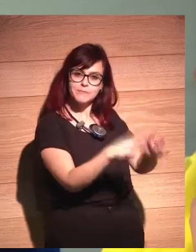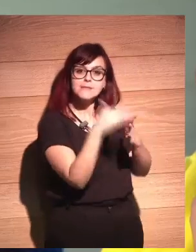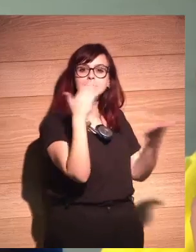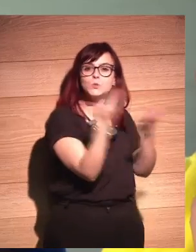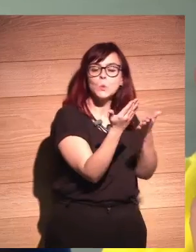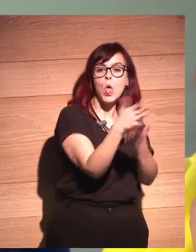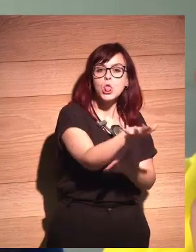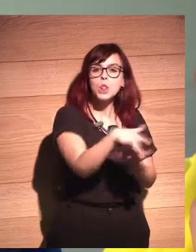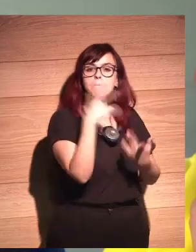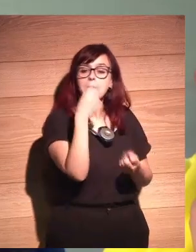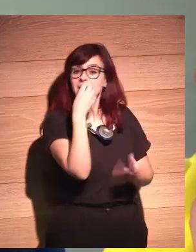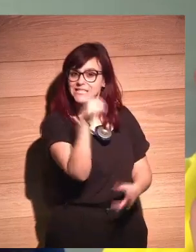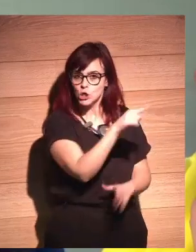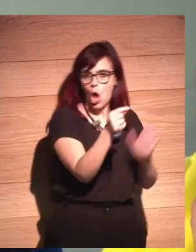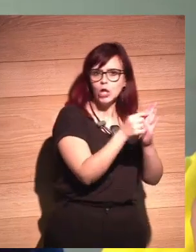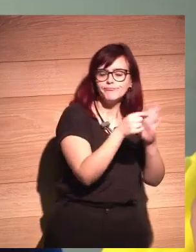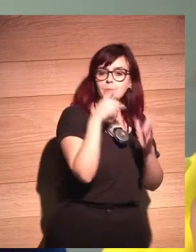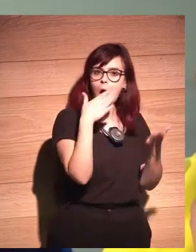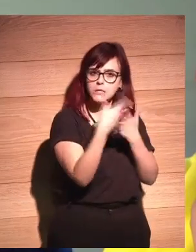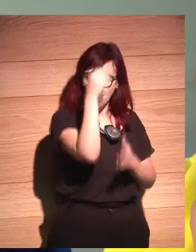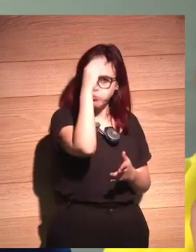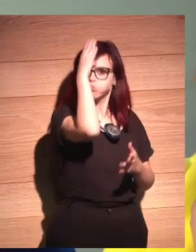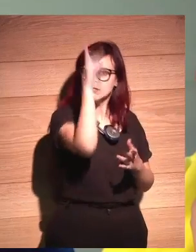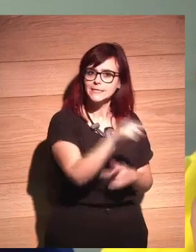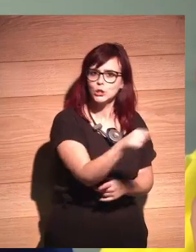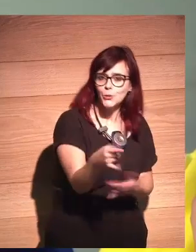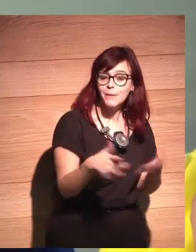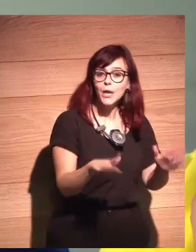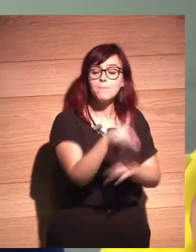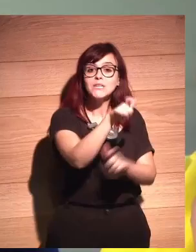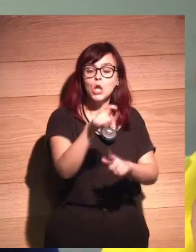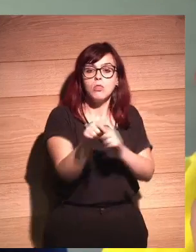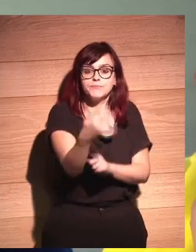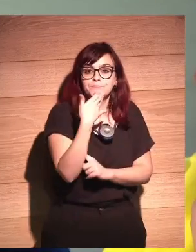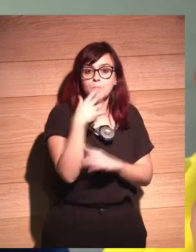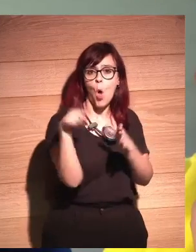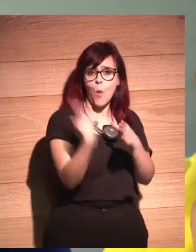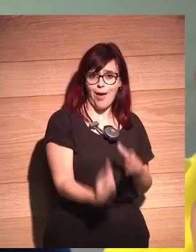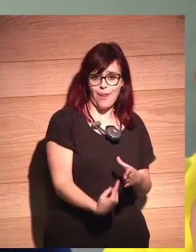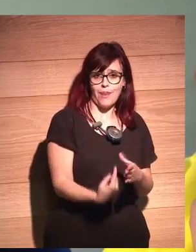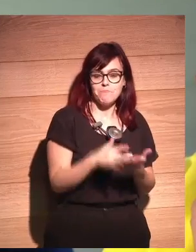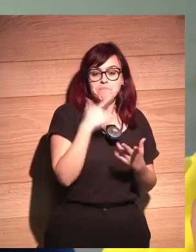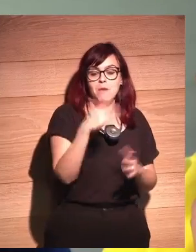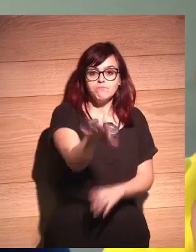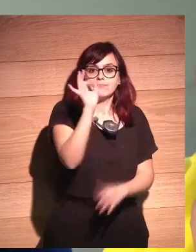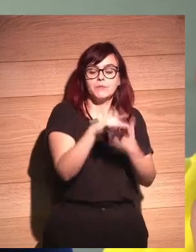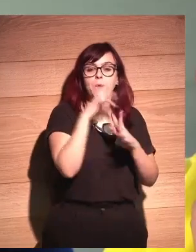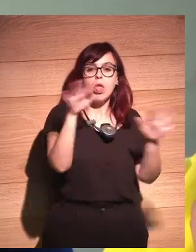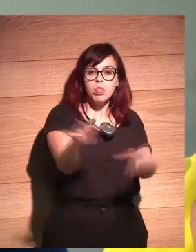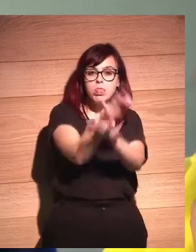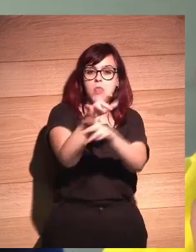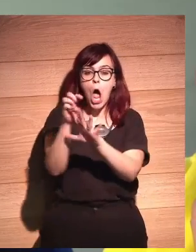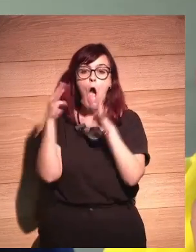see if this student has studied or not, if he's a genius, if he's not a genius. But if this person after a hurricane